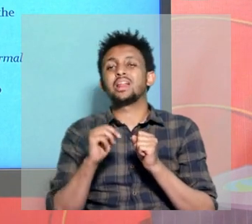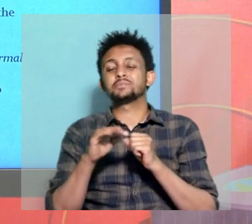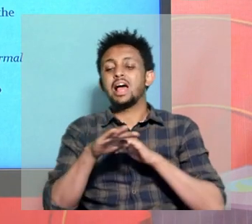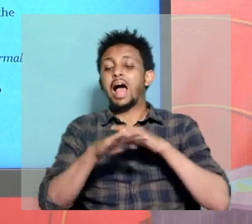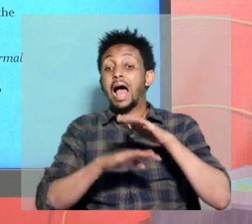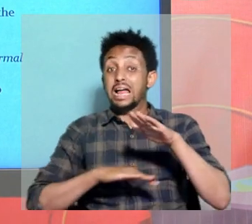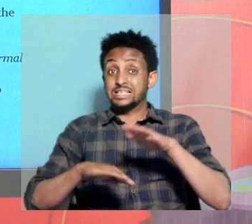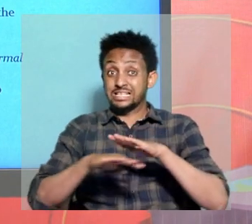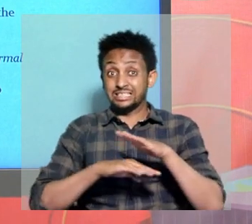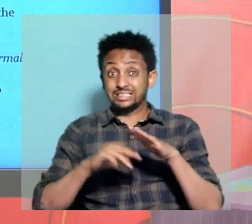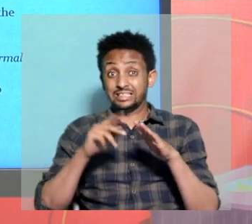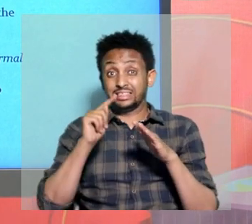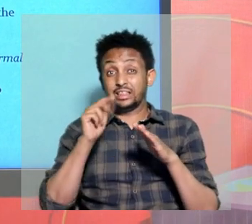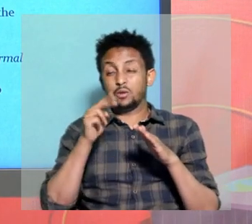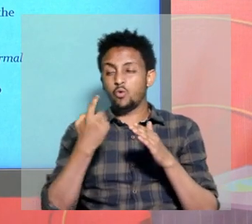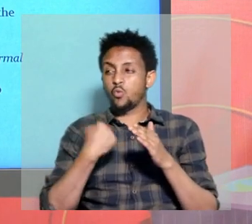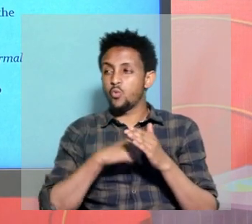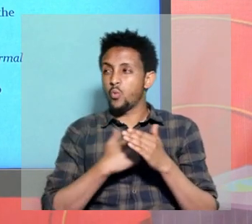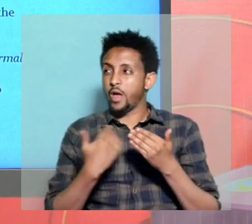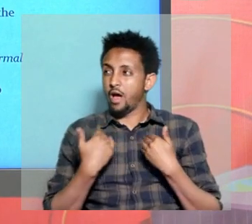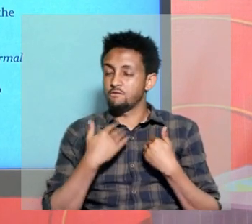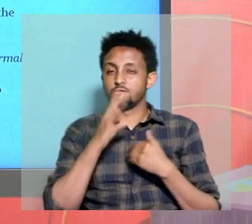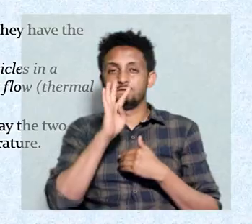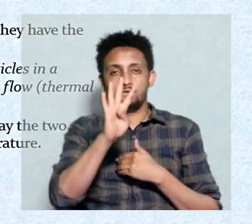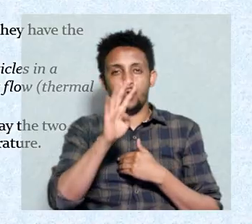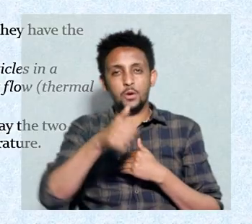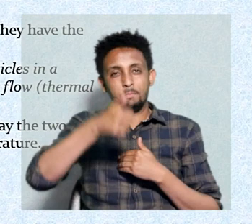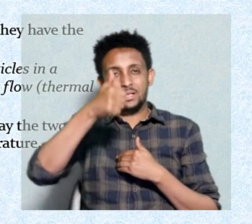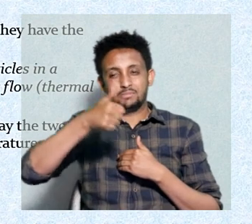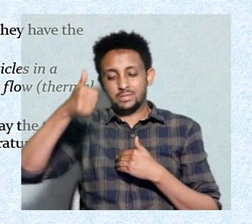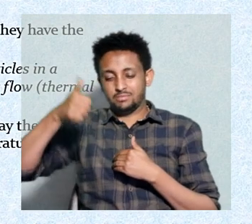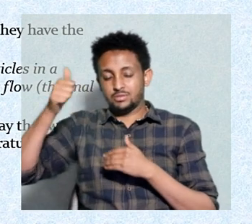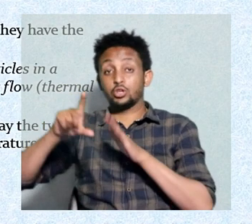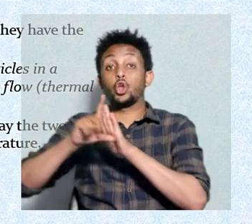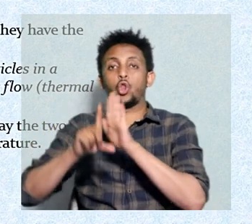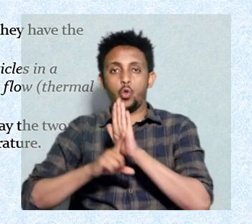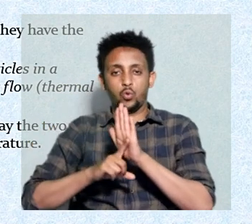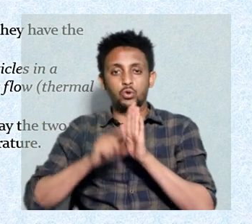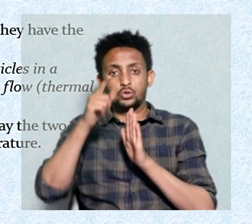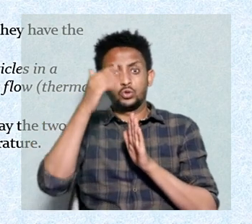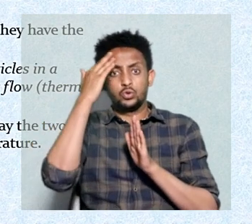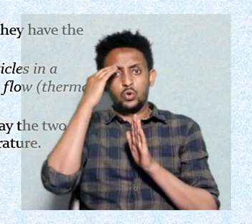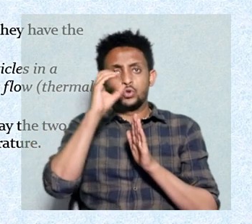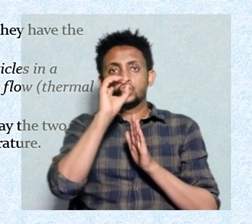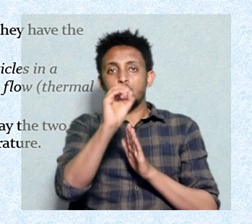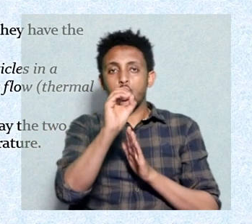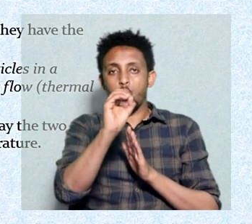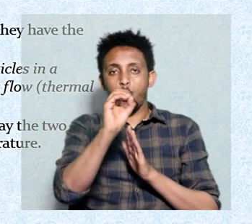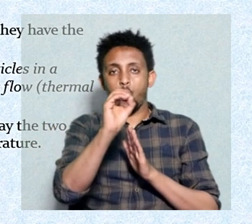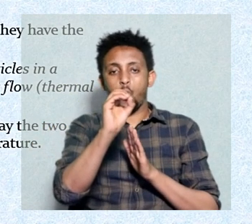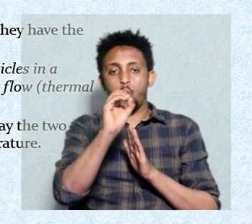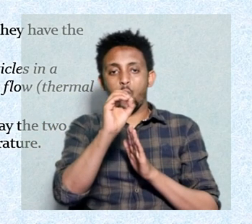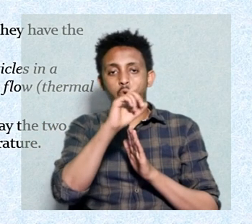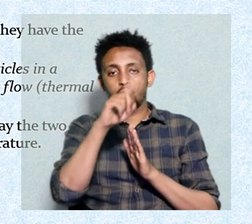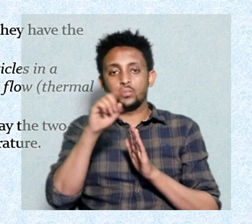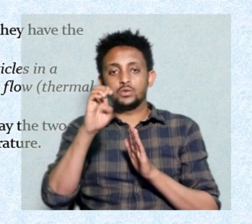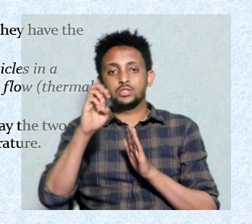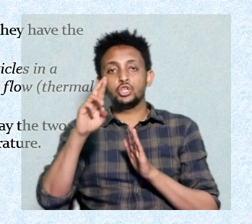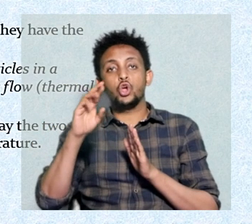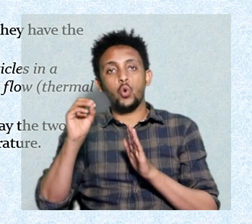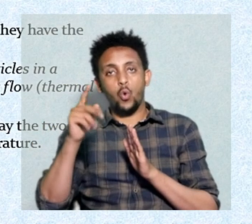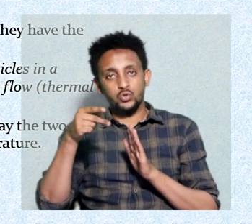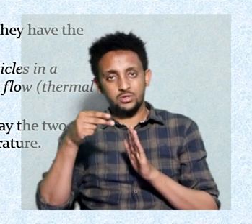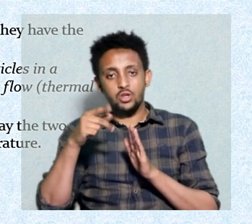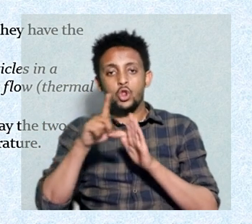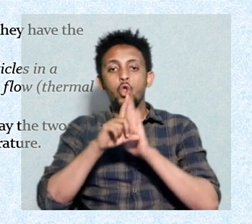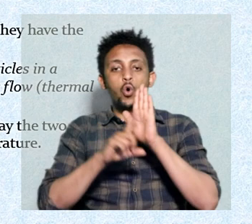Under thermodynamics, we have 4 basic laws. And these are known to be the Zero's Law of Thermodynamics, Zero's